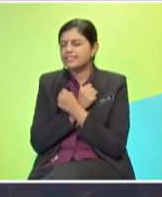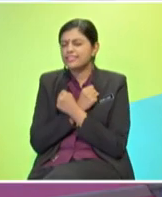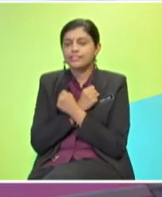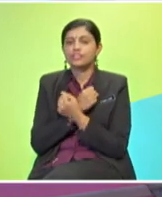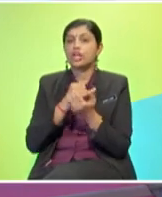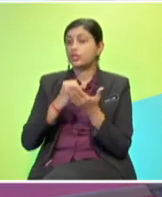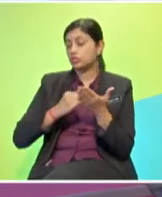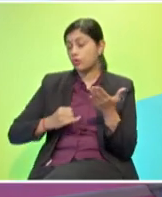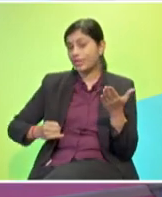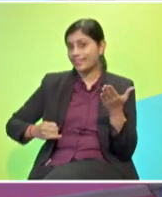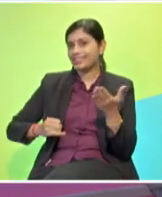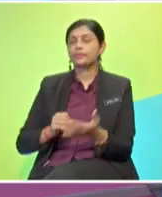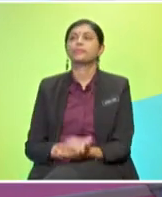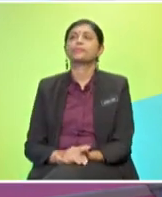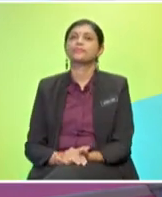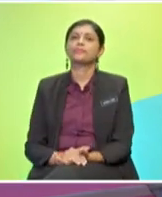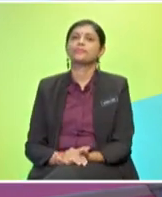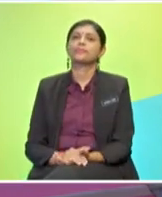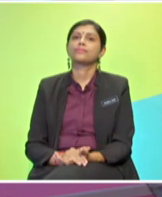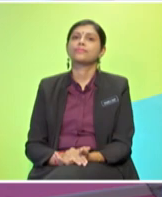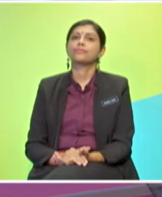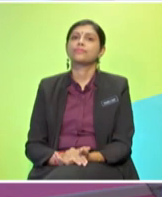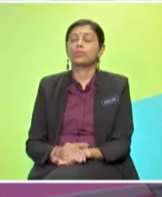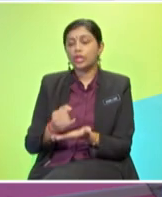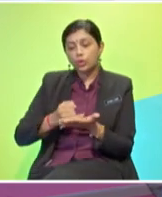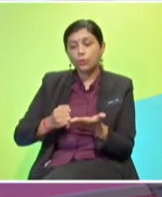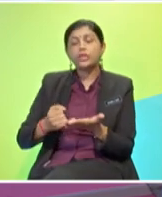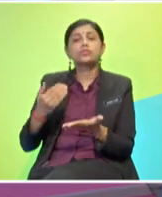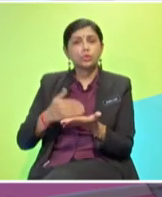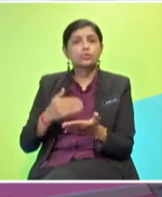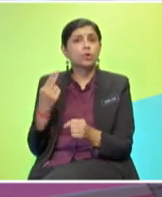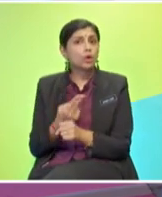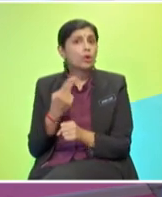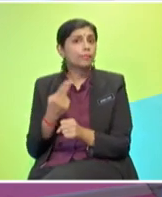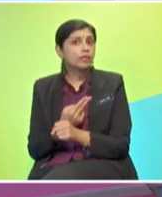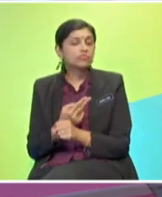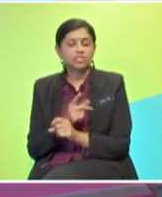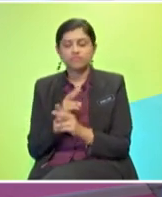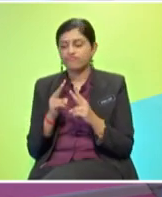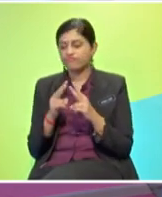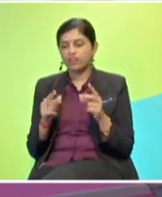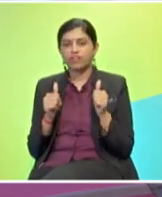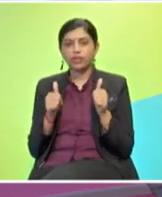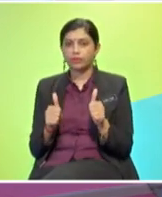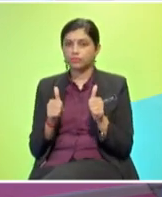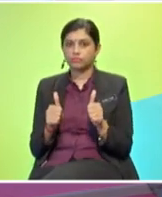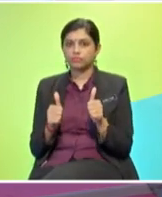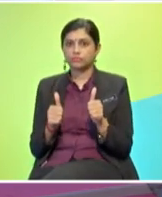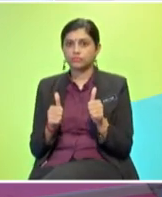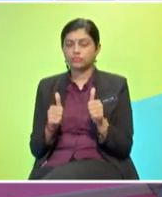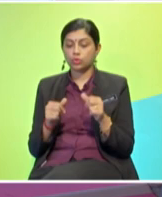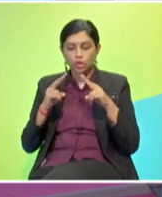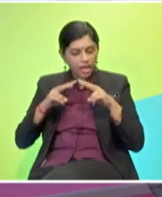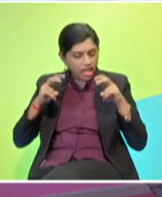is another type of hobby? Yes, type of hobby. And drawing is an interesting activity. You can